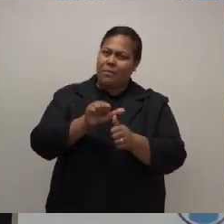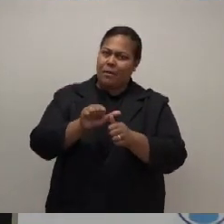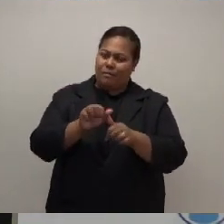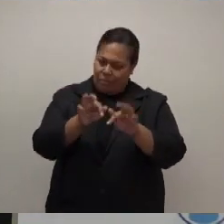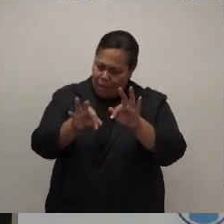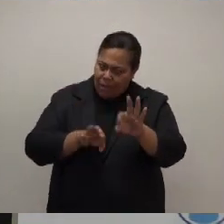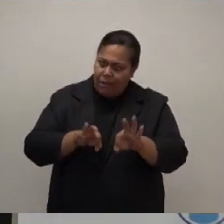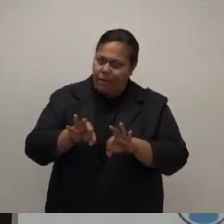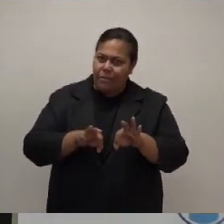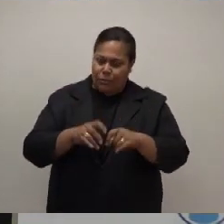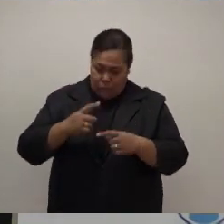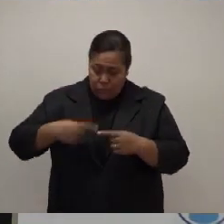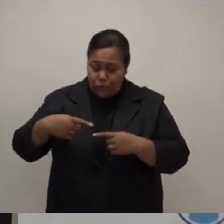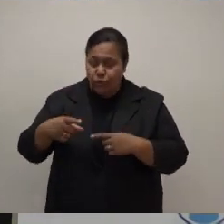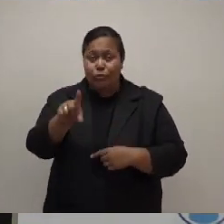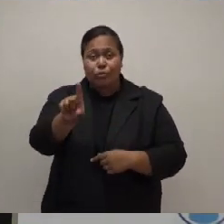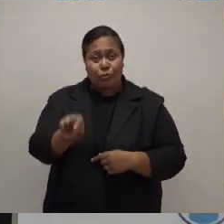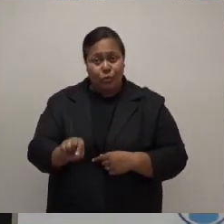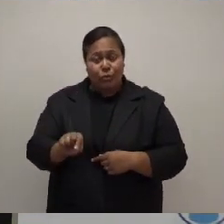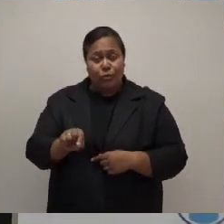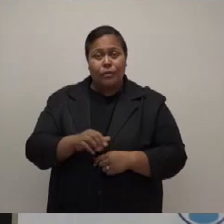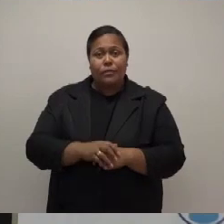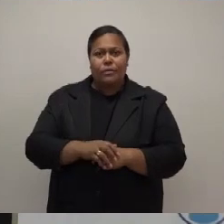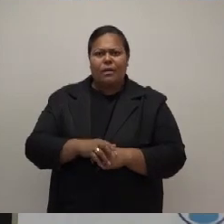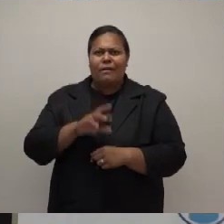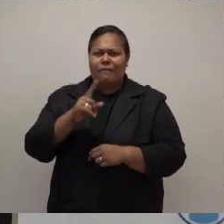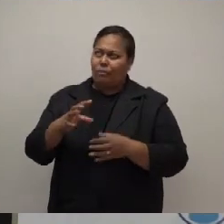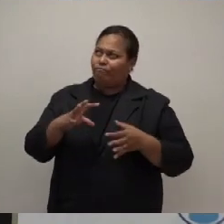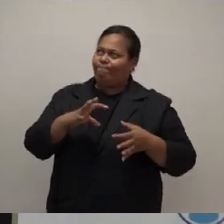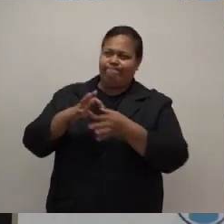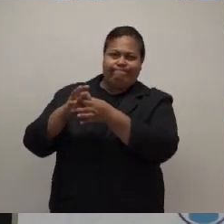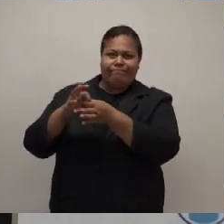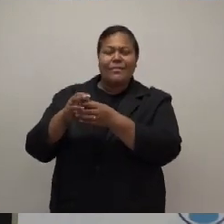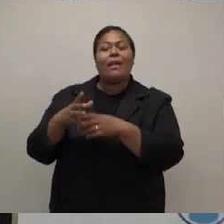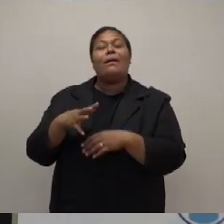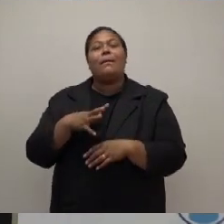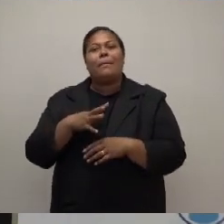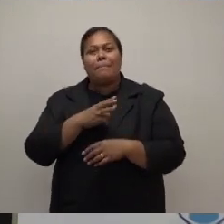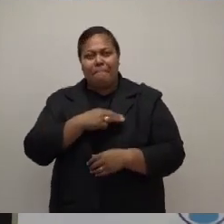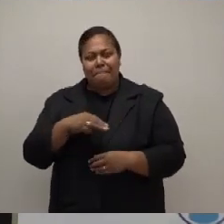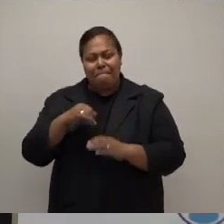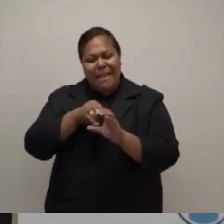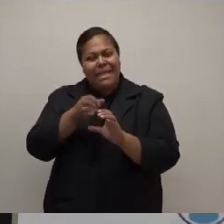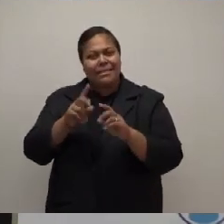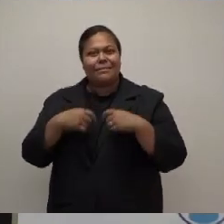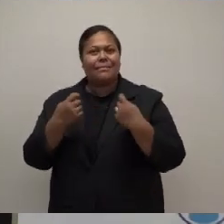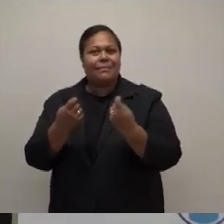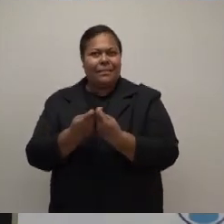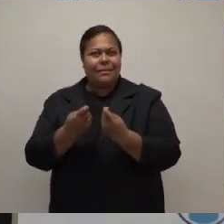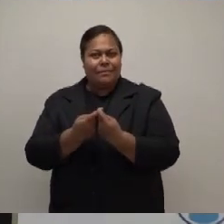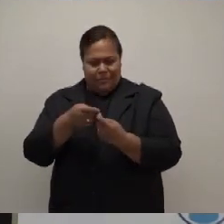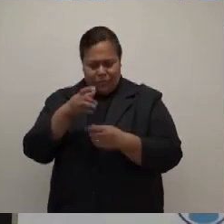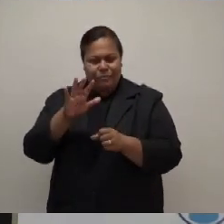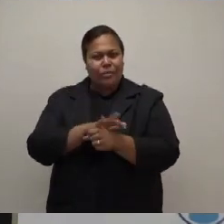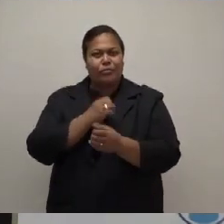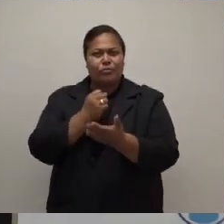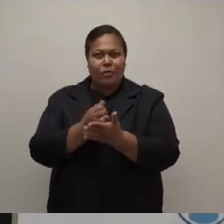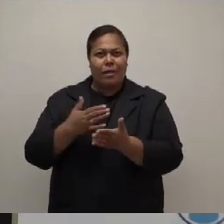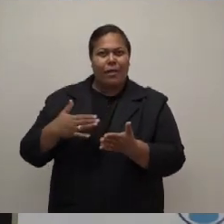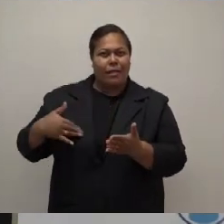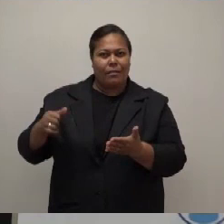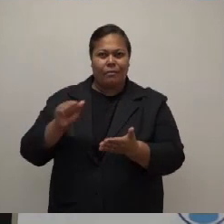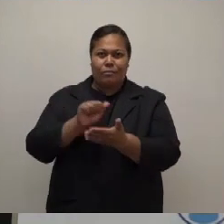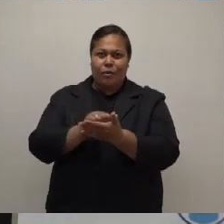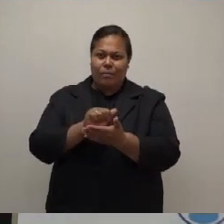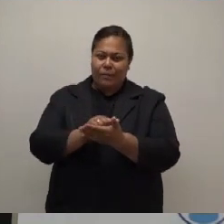continue to do so in overarching collaboration with our medical experts to ensure health compliance in the